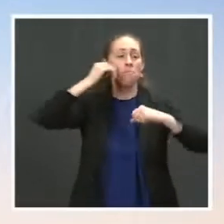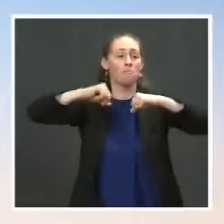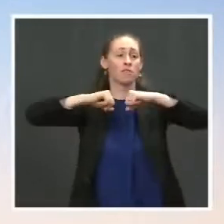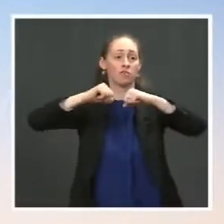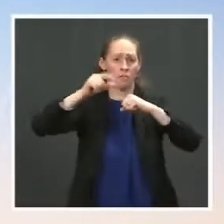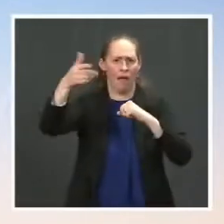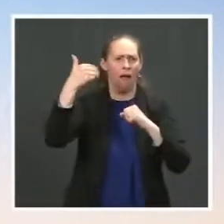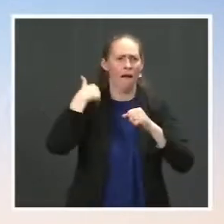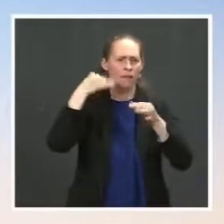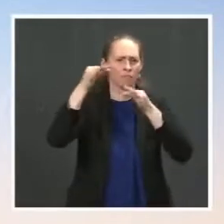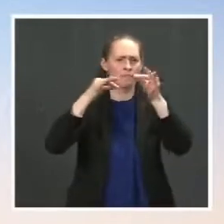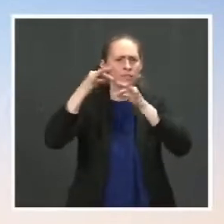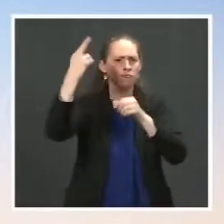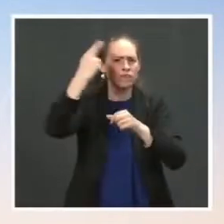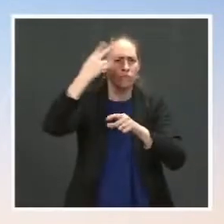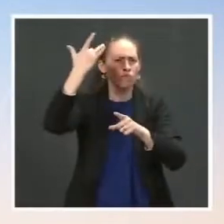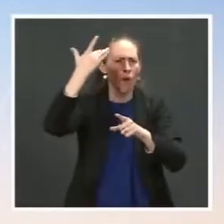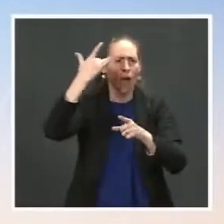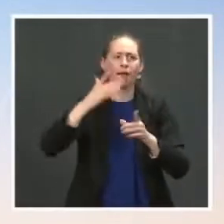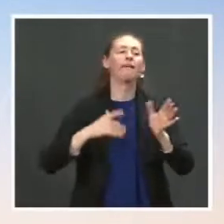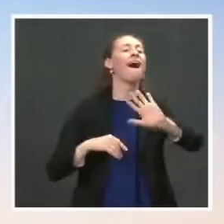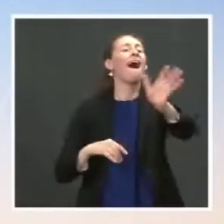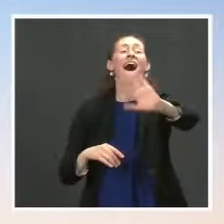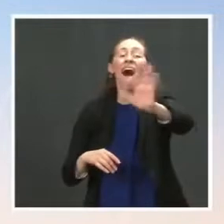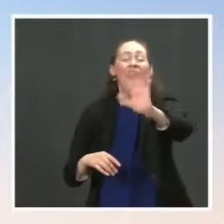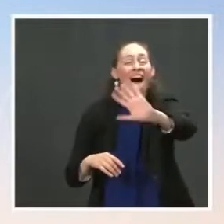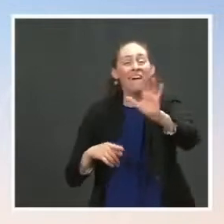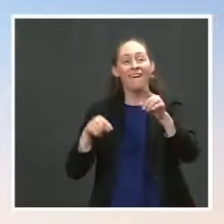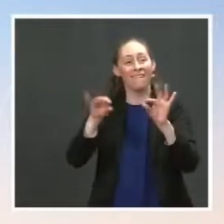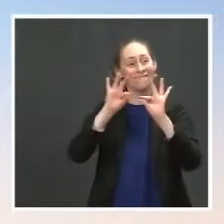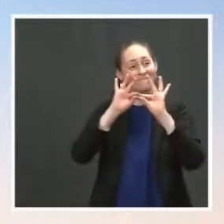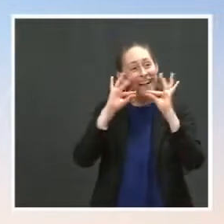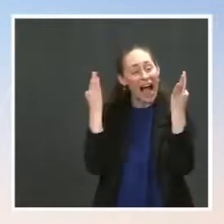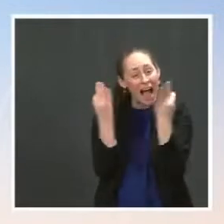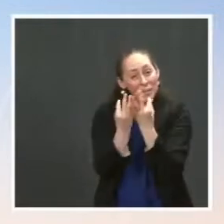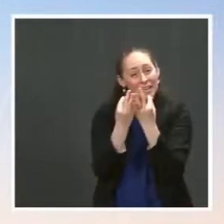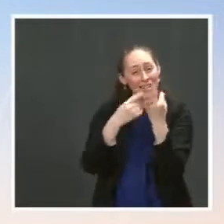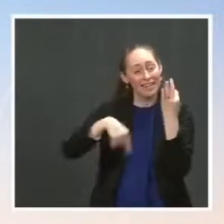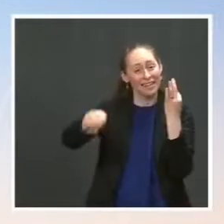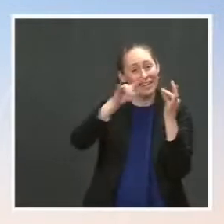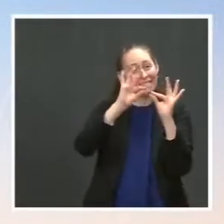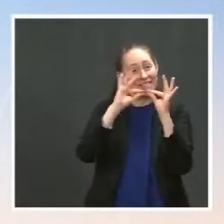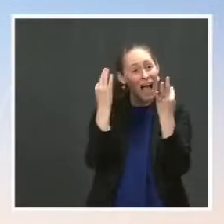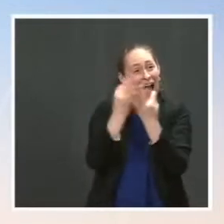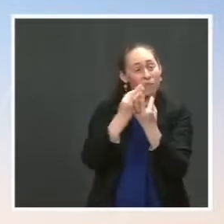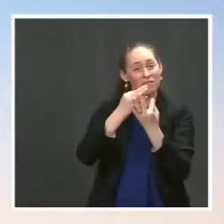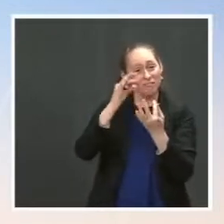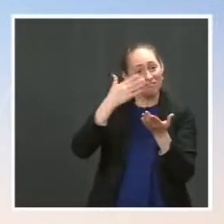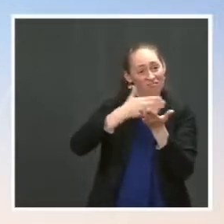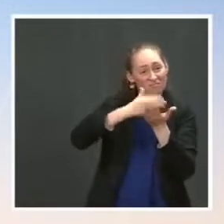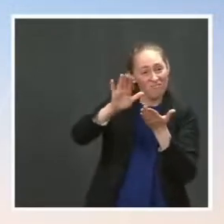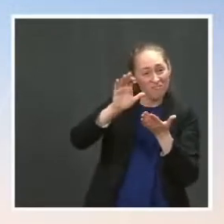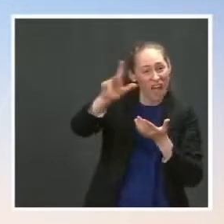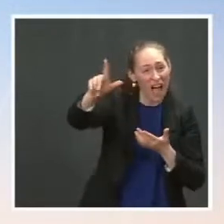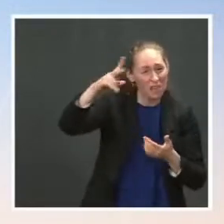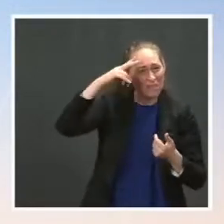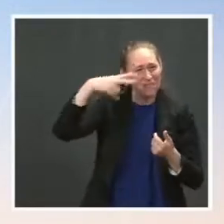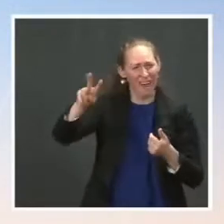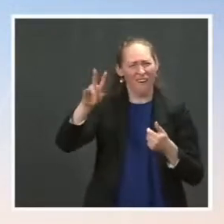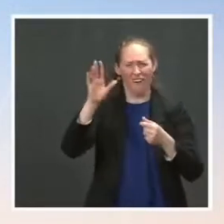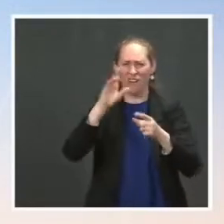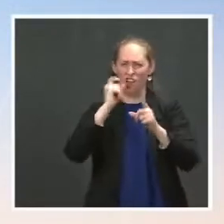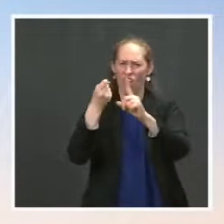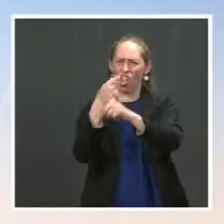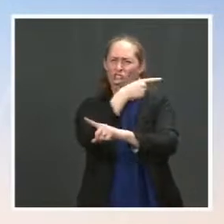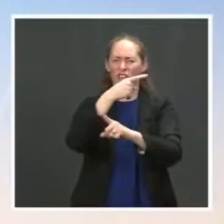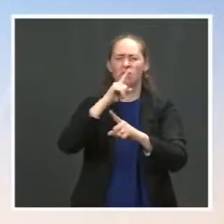But it's not just this family. All the families are being sent right back to Mexico and not to their home countries. Do you know why? I don't have any more information, and